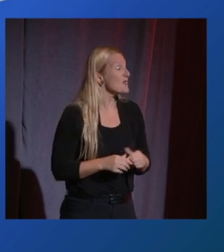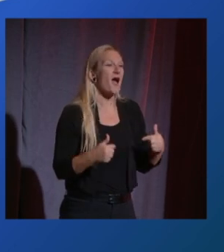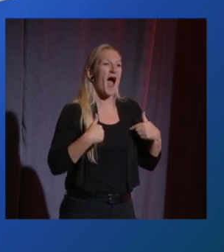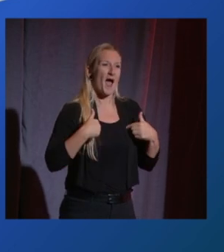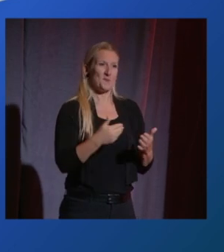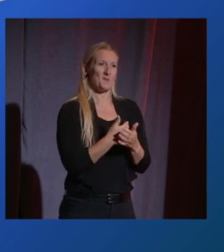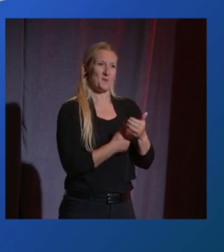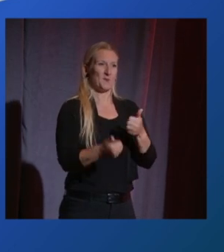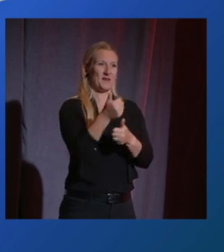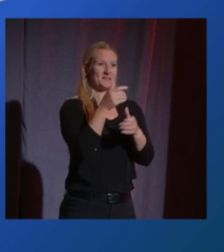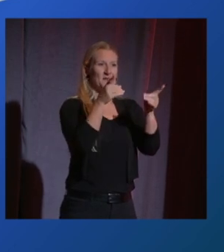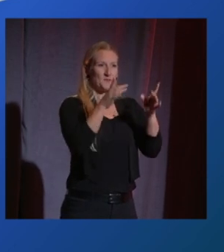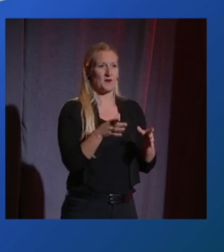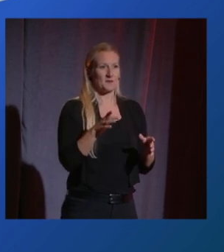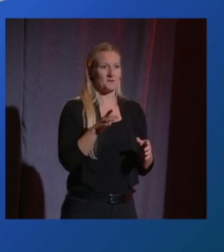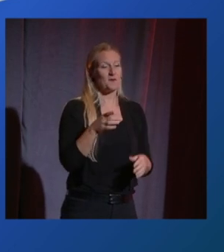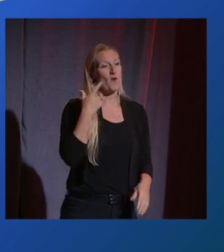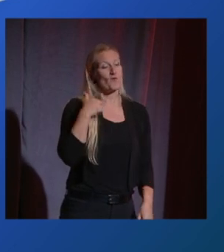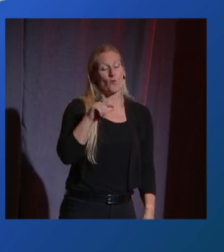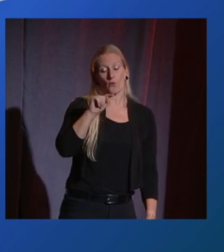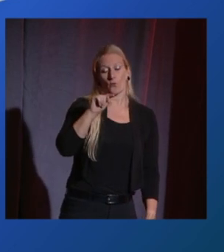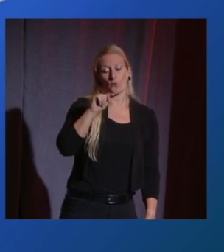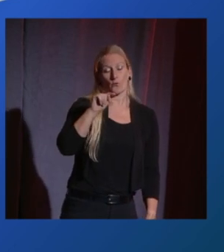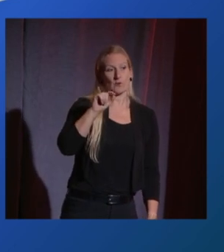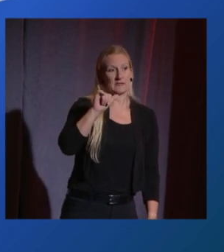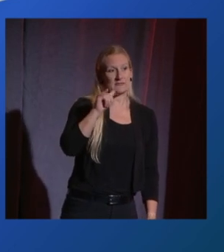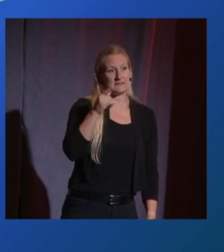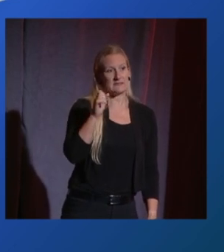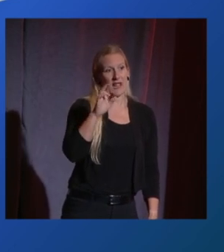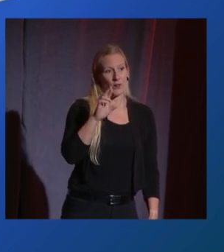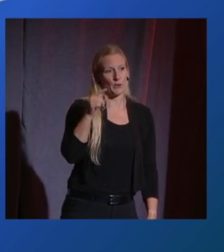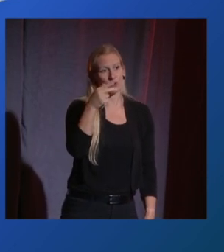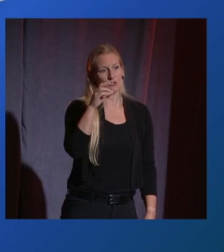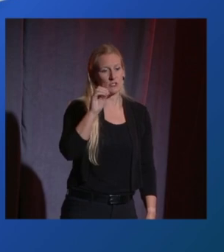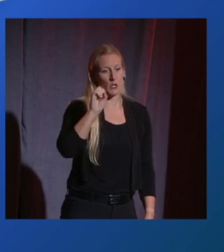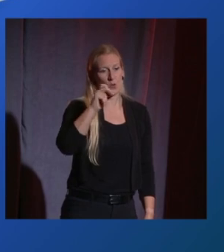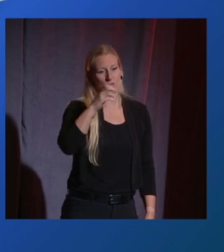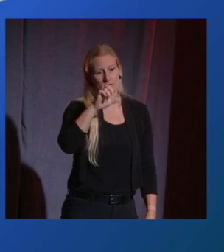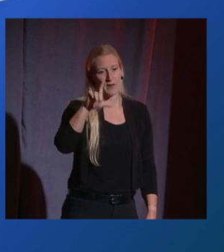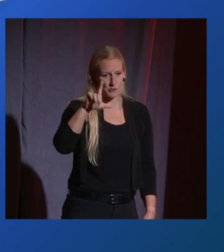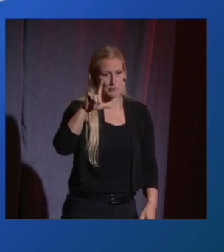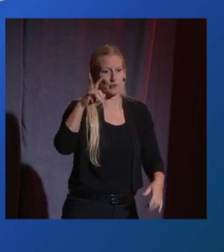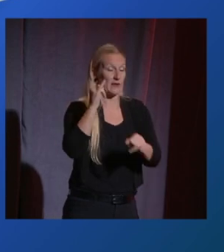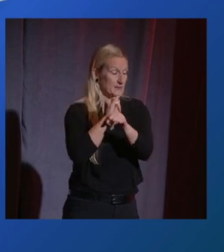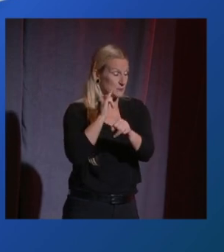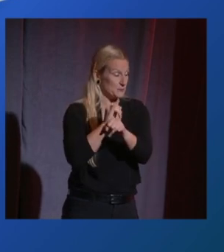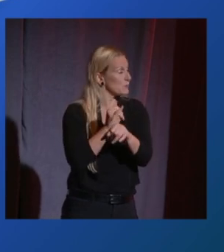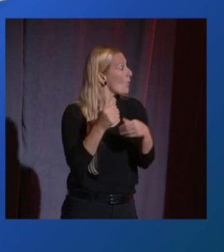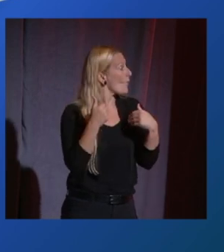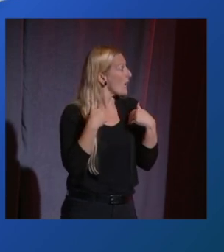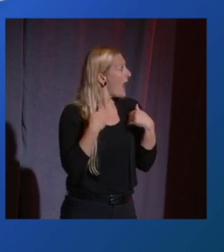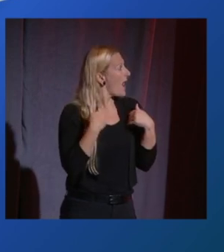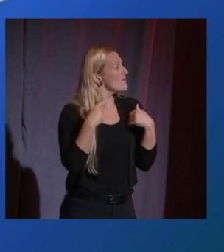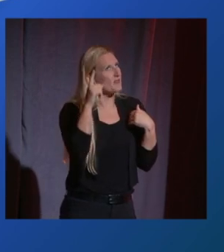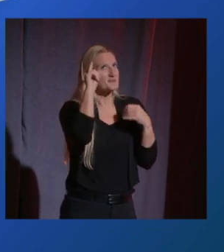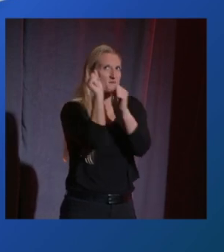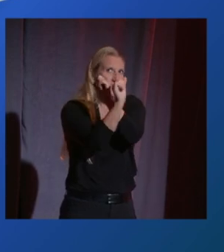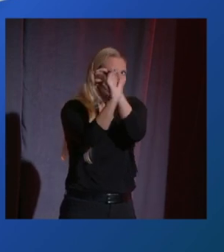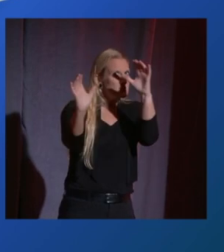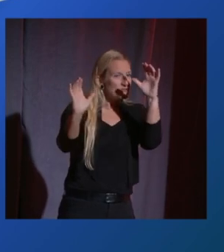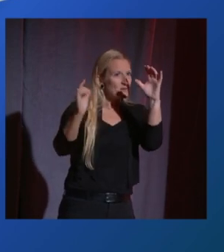executive director of the Taylor geospatial Institute and we have this Vision to create the